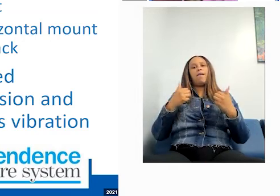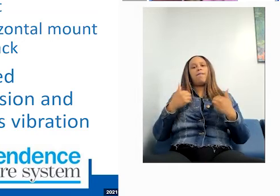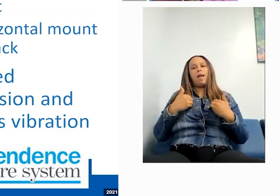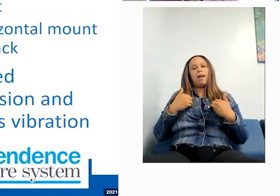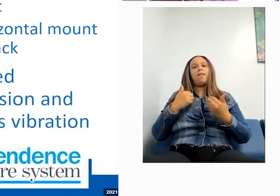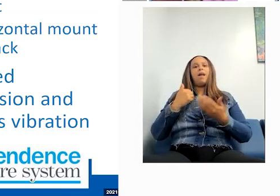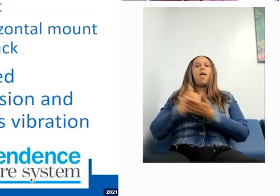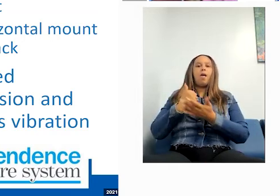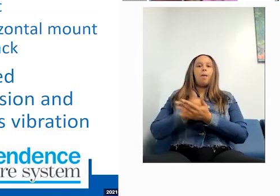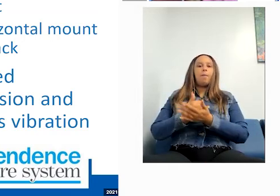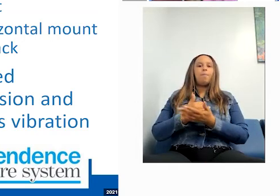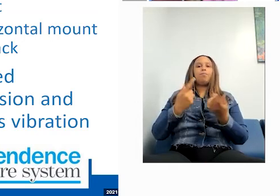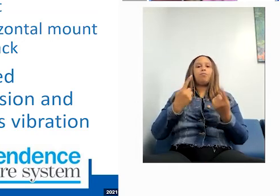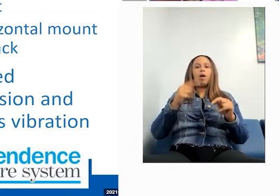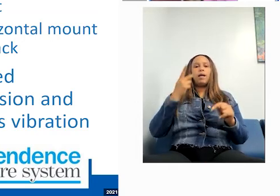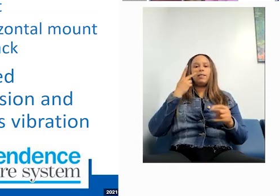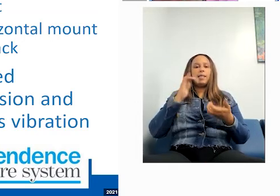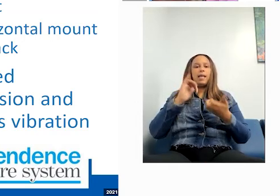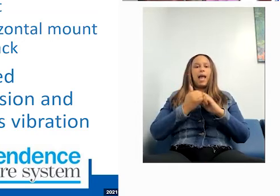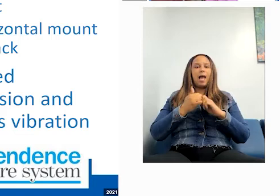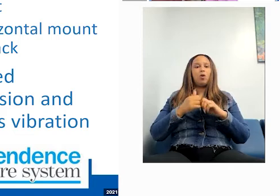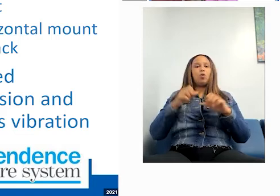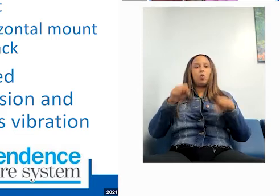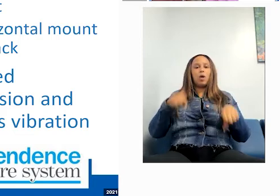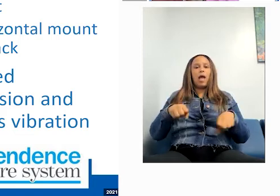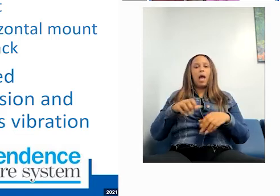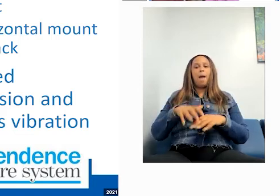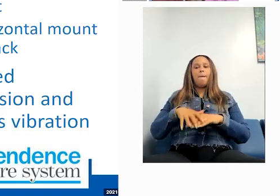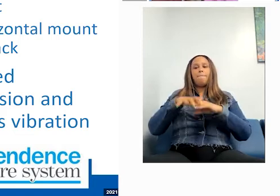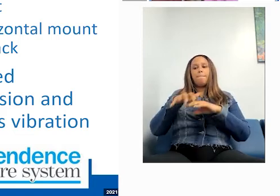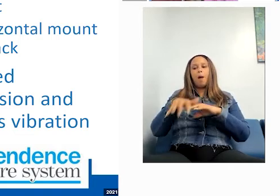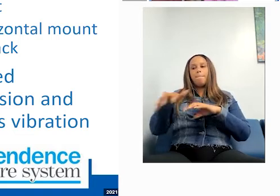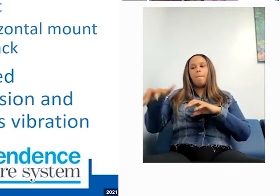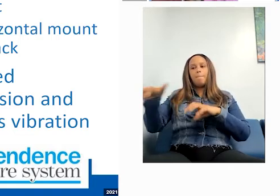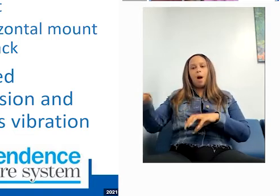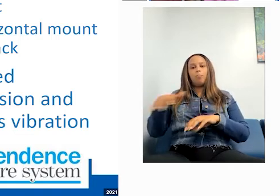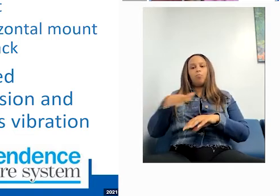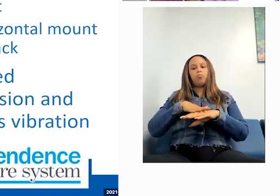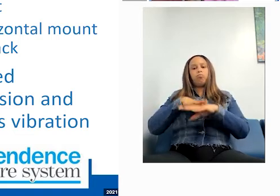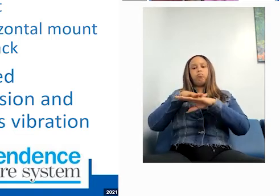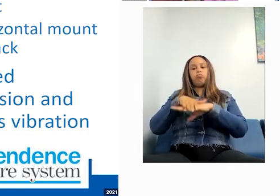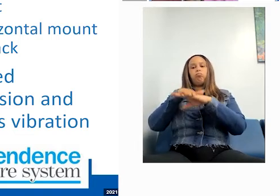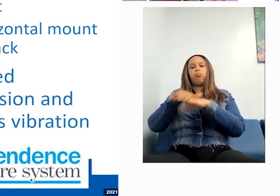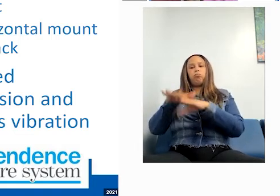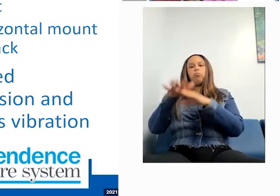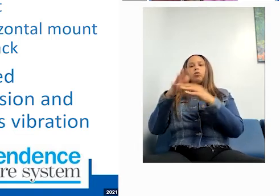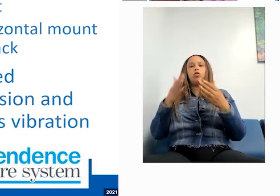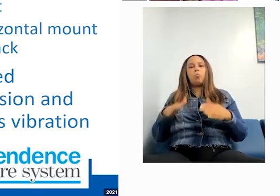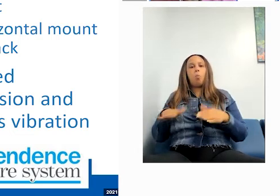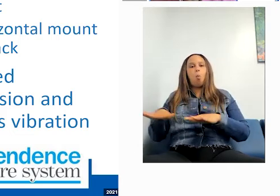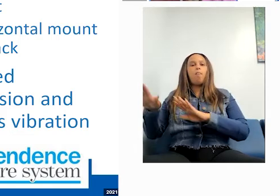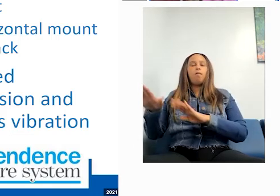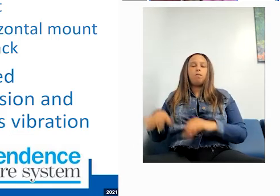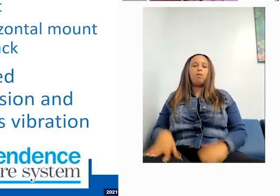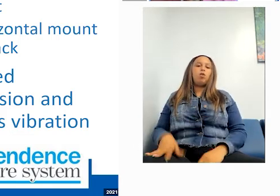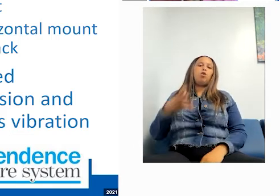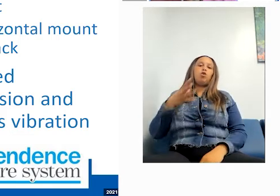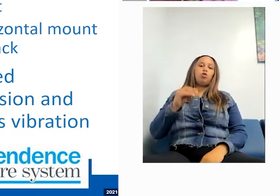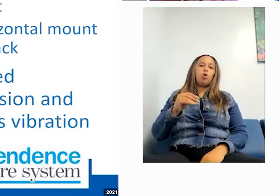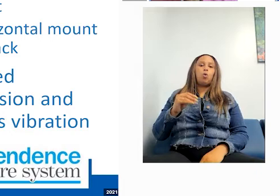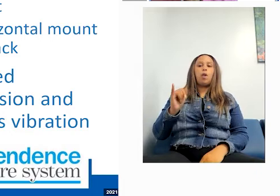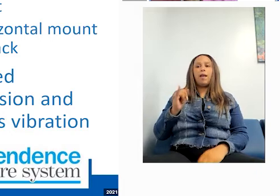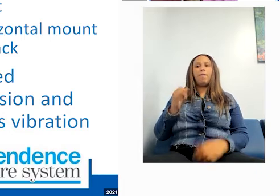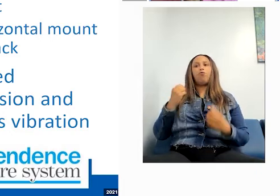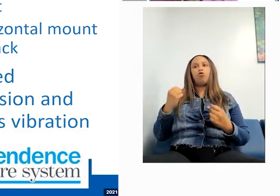helpful. So I encourage you, even within the category of group 3 chairs, get in them, drive them outside,